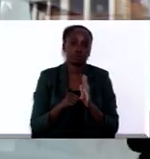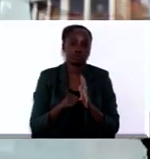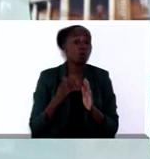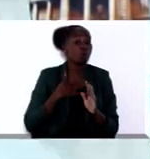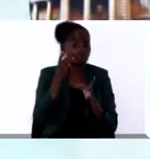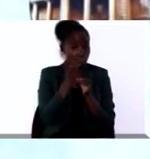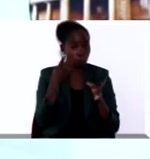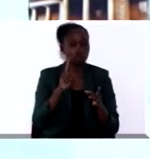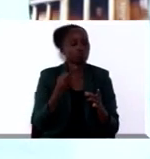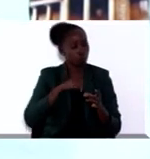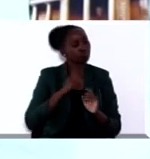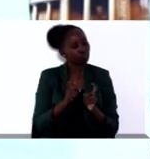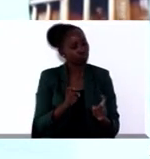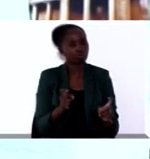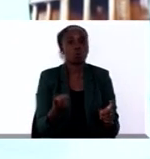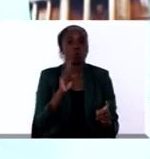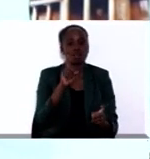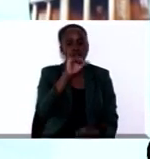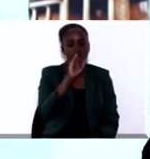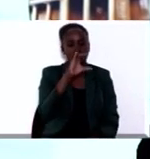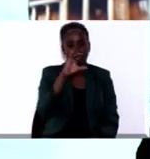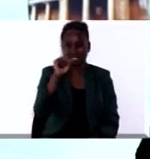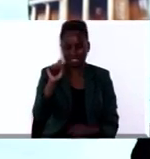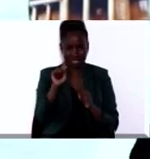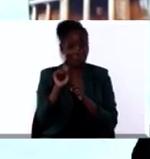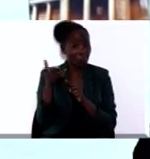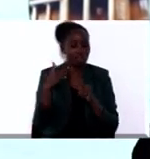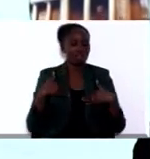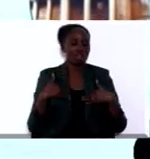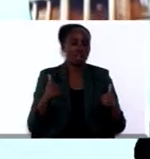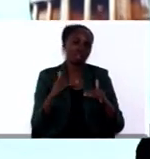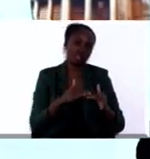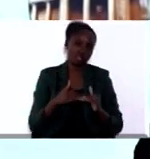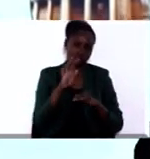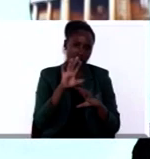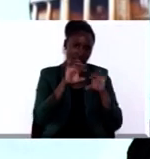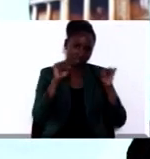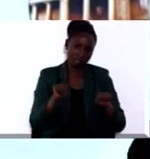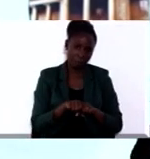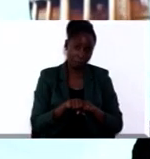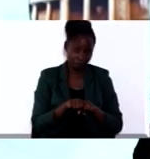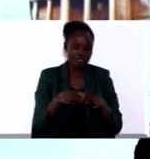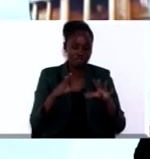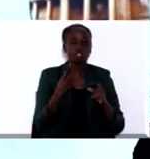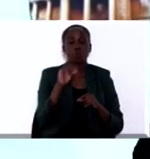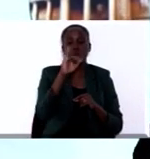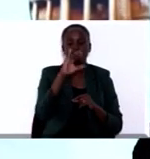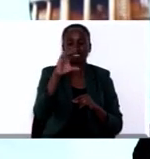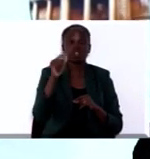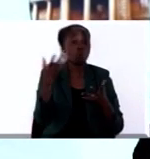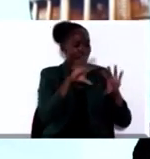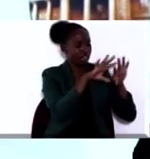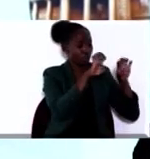are fast-tracking ICT in our healthcare system. We introduced ICT in education. We are now fast-tracking